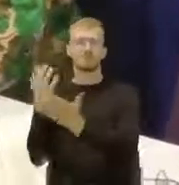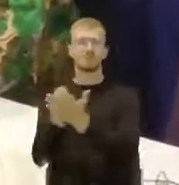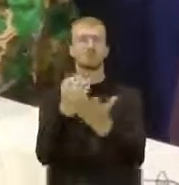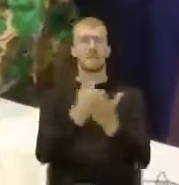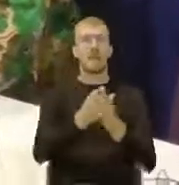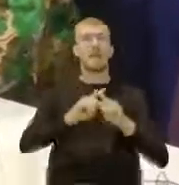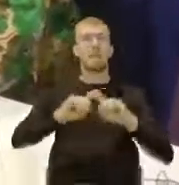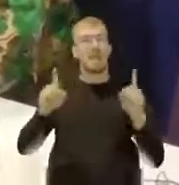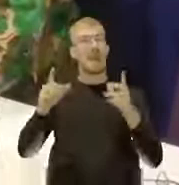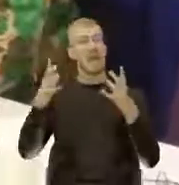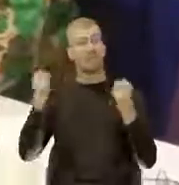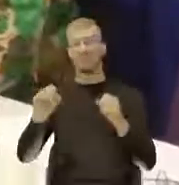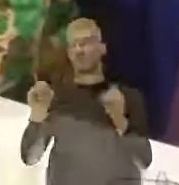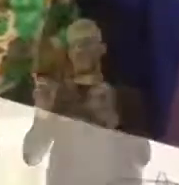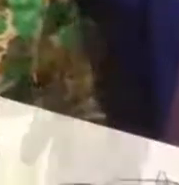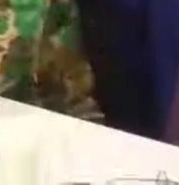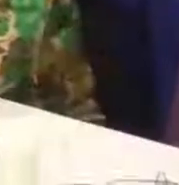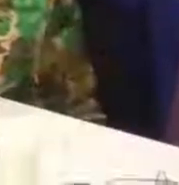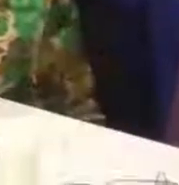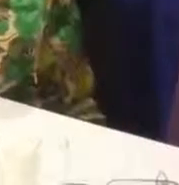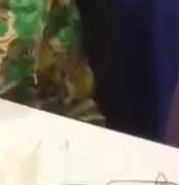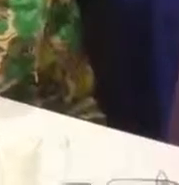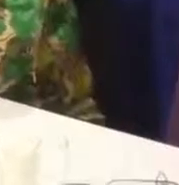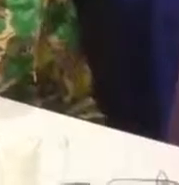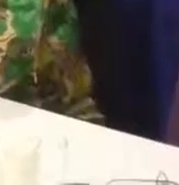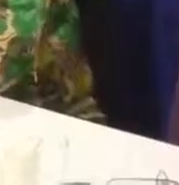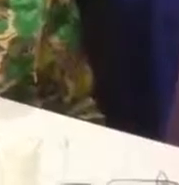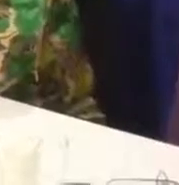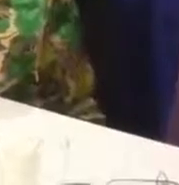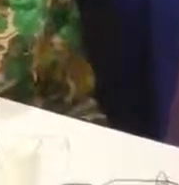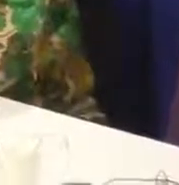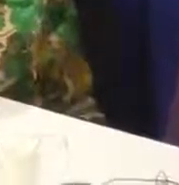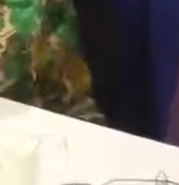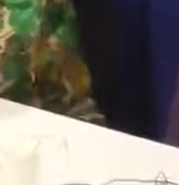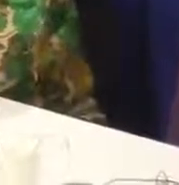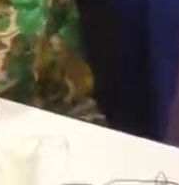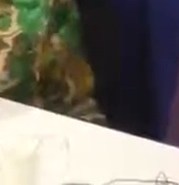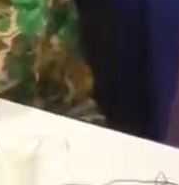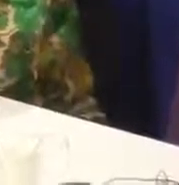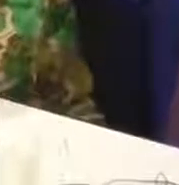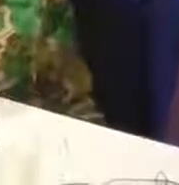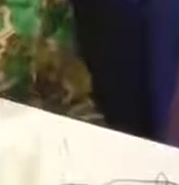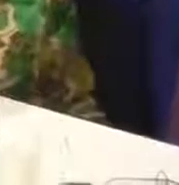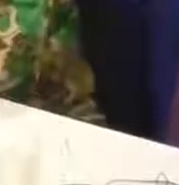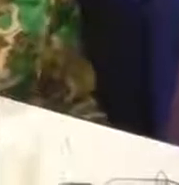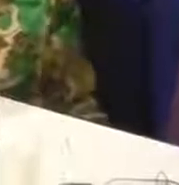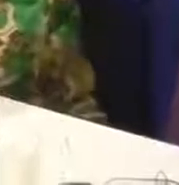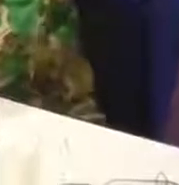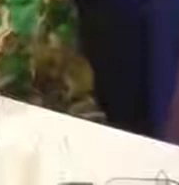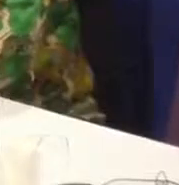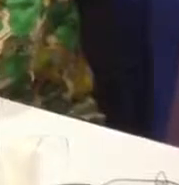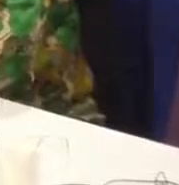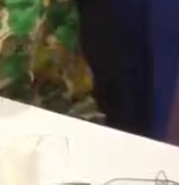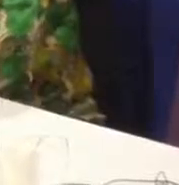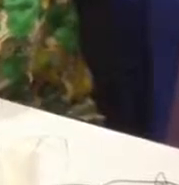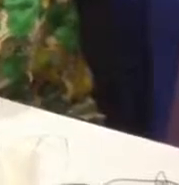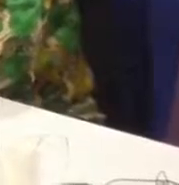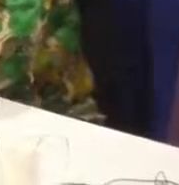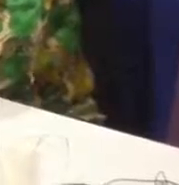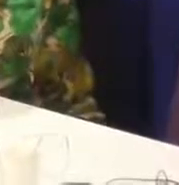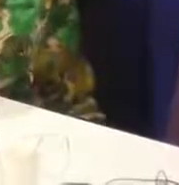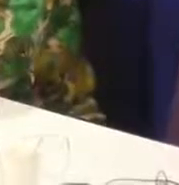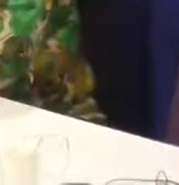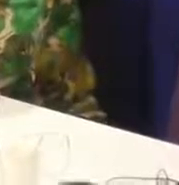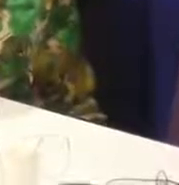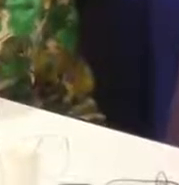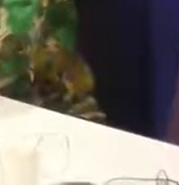other issues. Again, such as privatization, commercialization of public services, and we really need